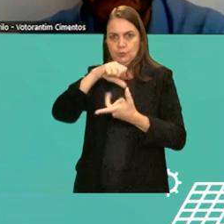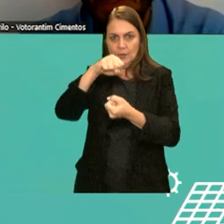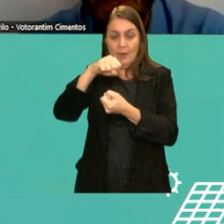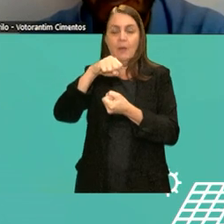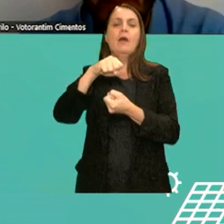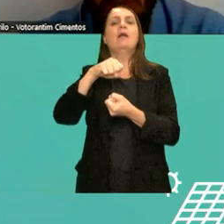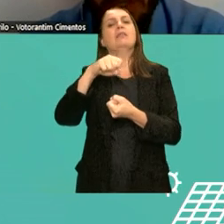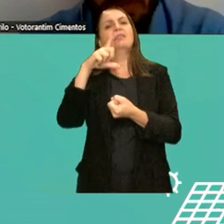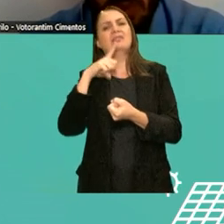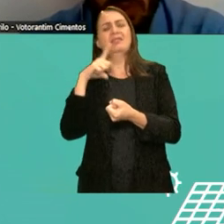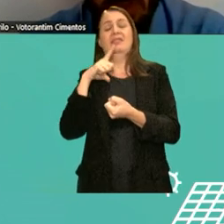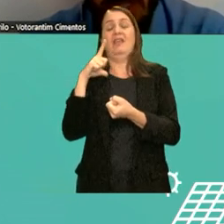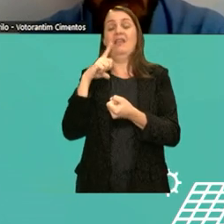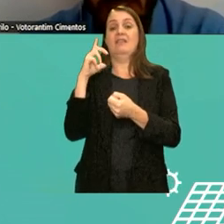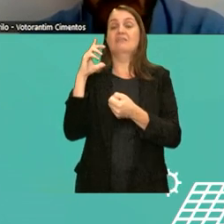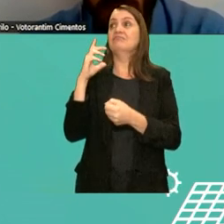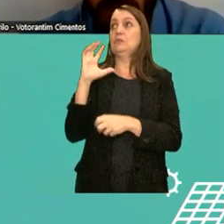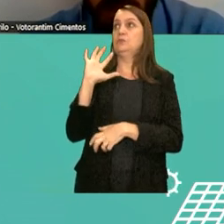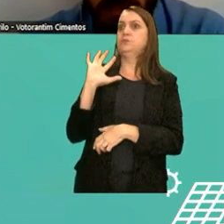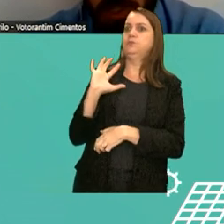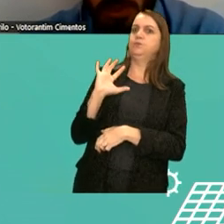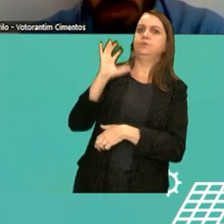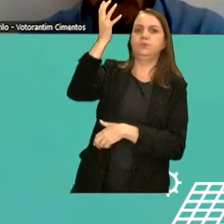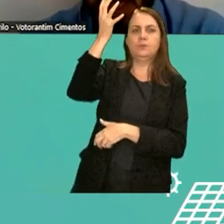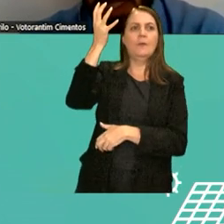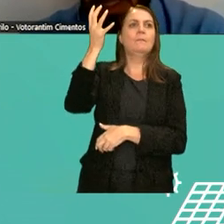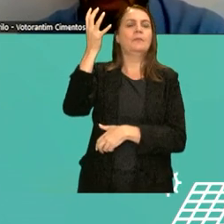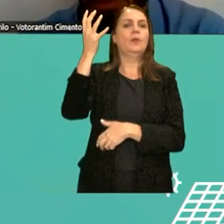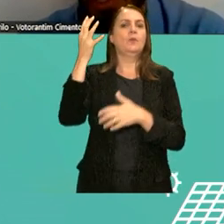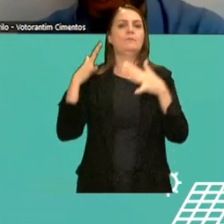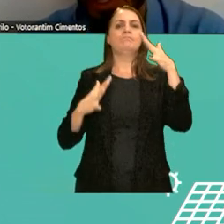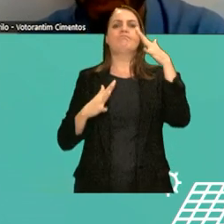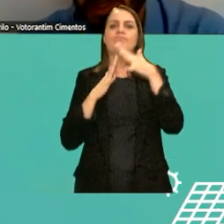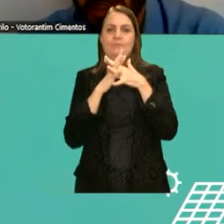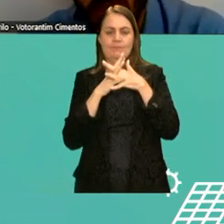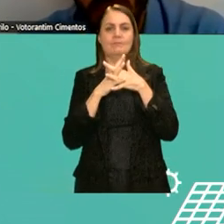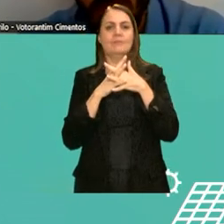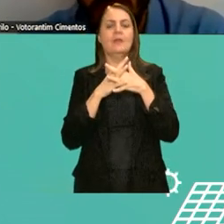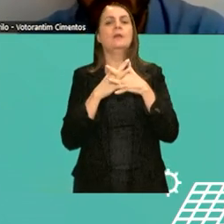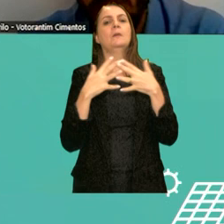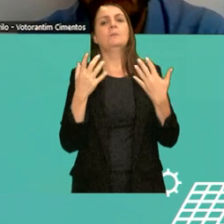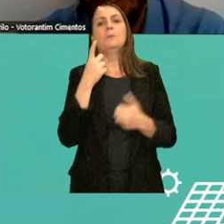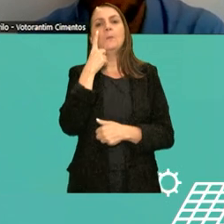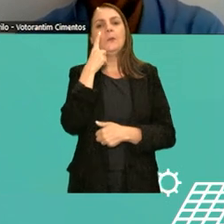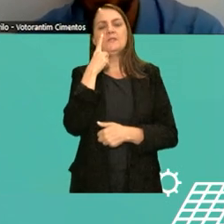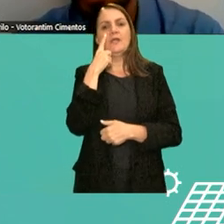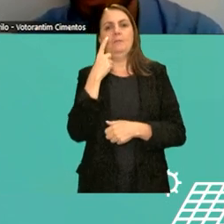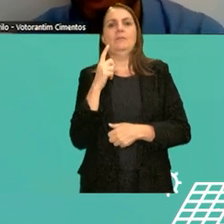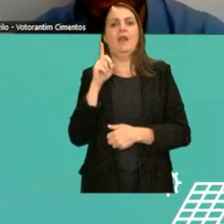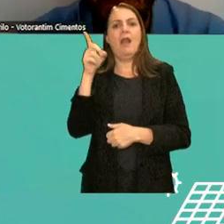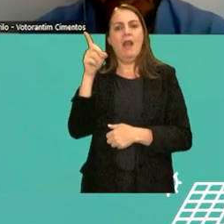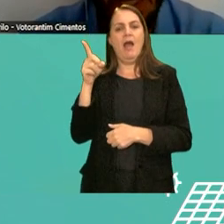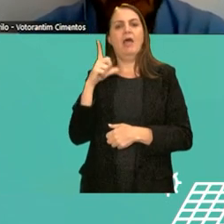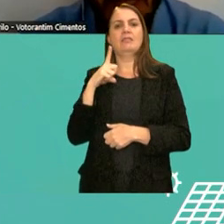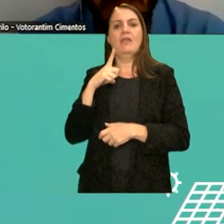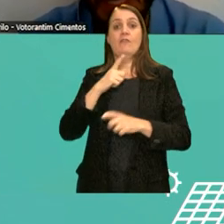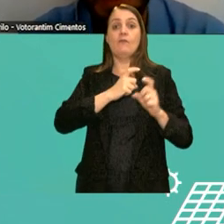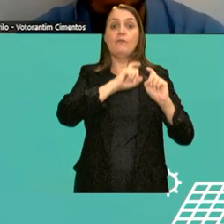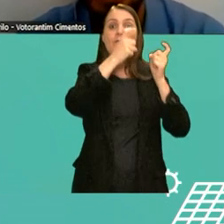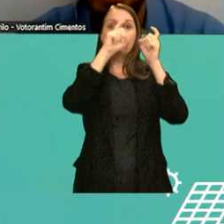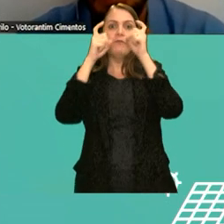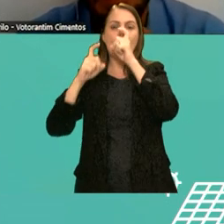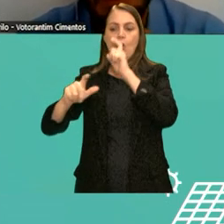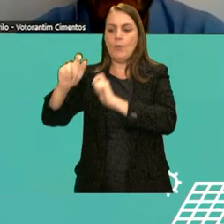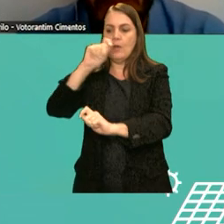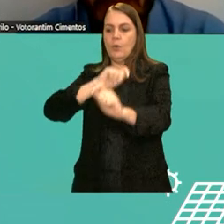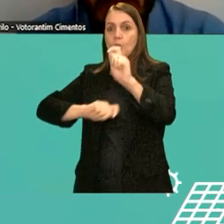the climate, the weather, and with the extreme events, for example. When we look at the World Economic